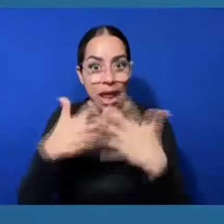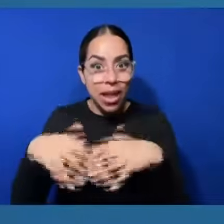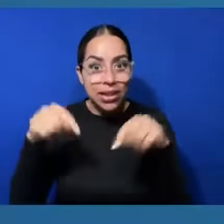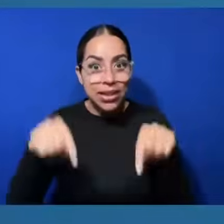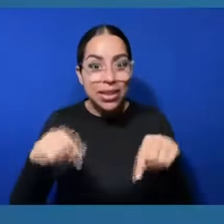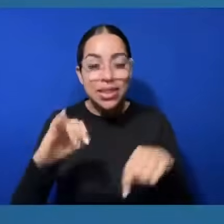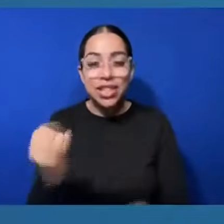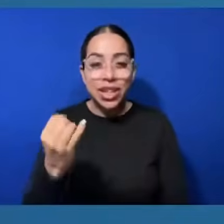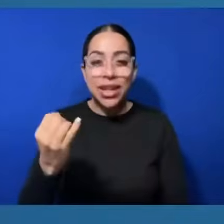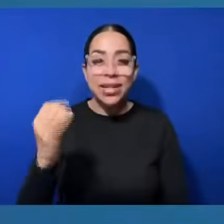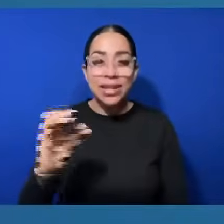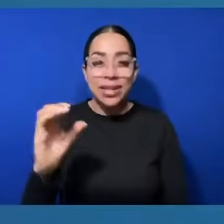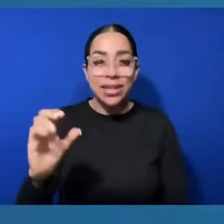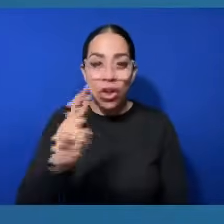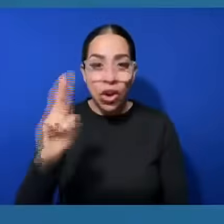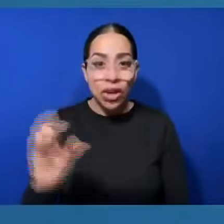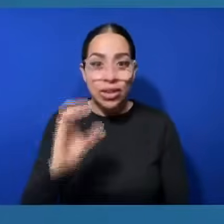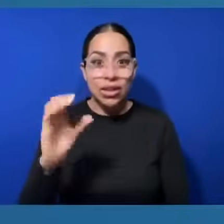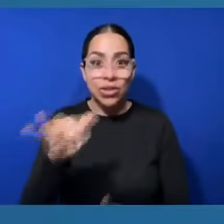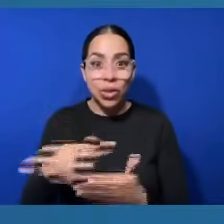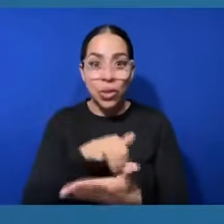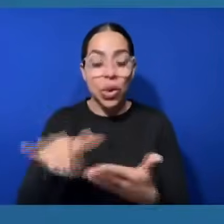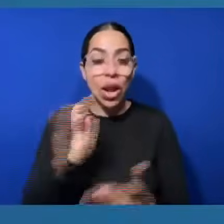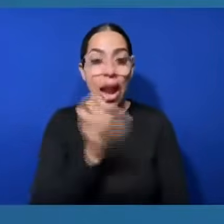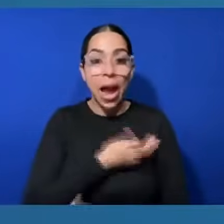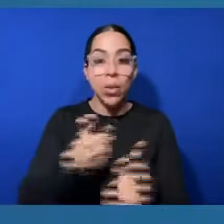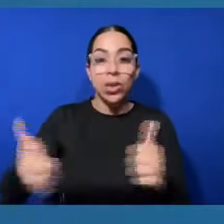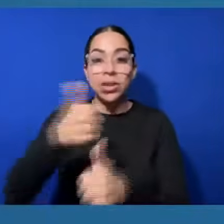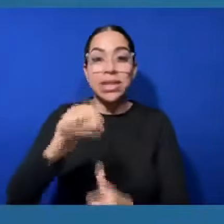York, our CEO, Mark Traeger.